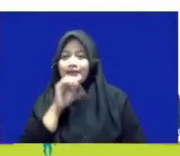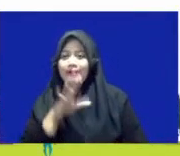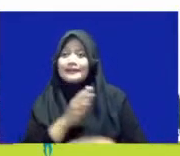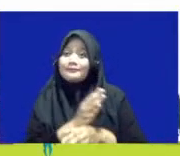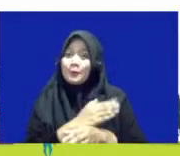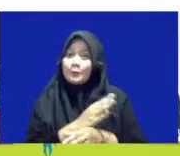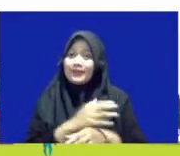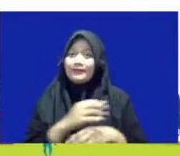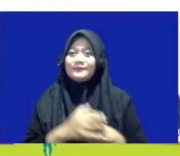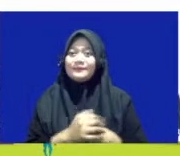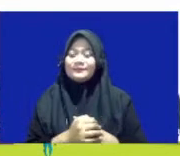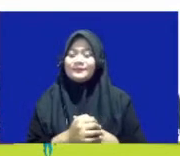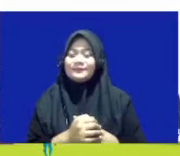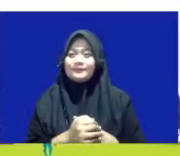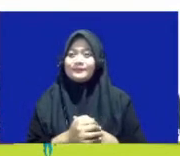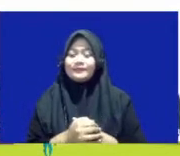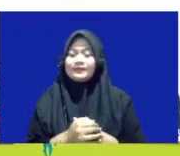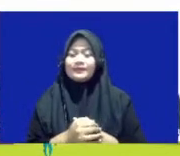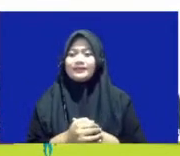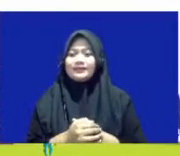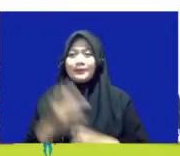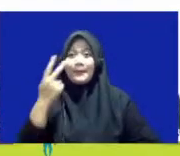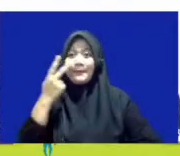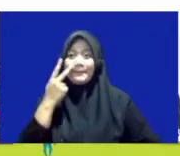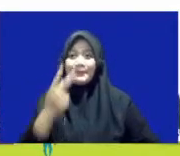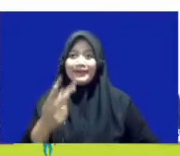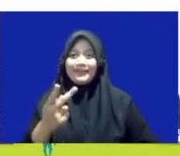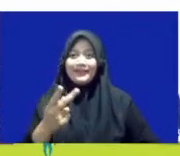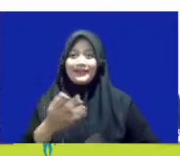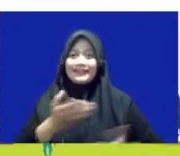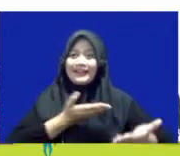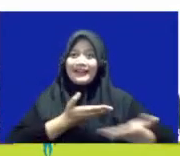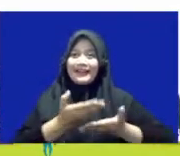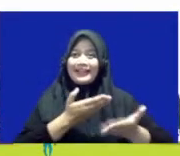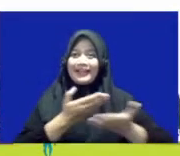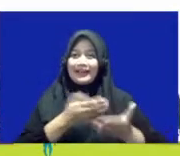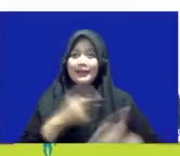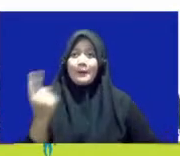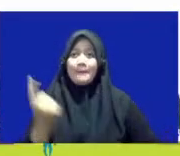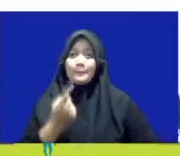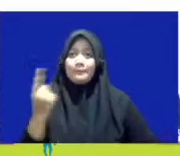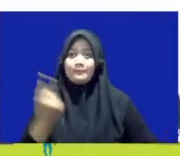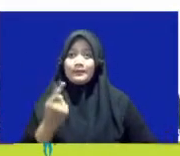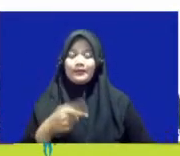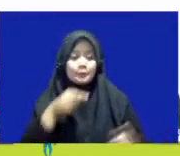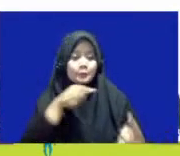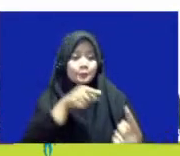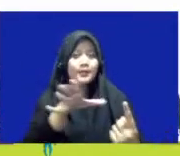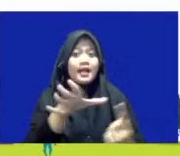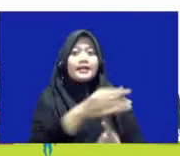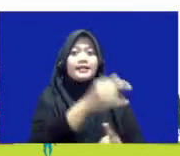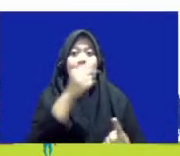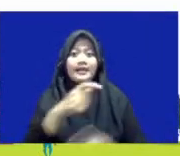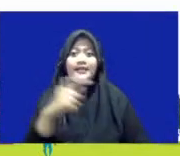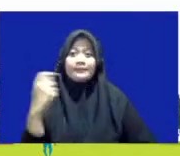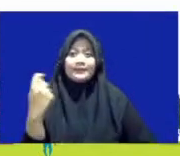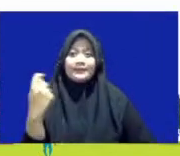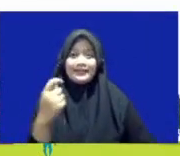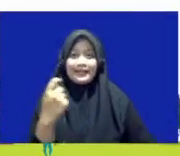2021 achieved by our ministry. The title was the Women Empowerment in Cyclone Preparedness